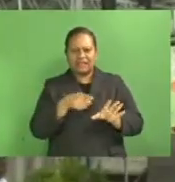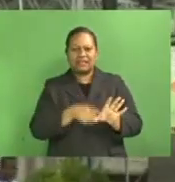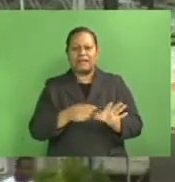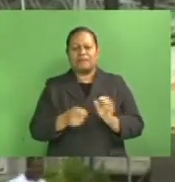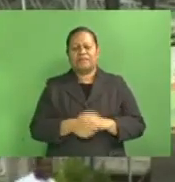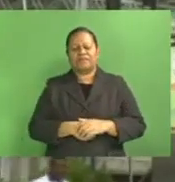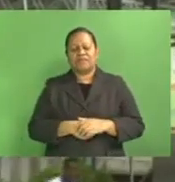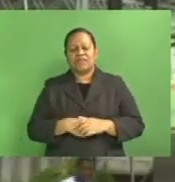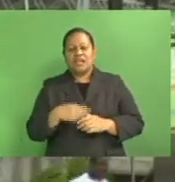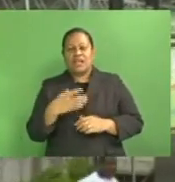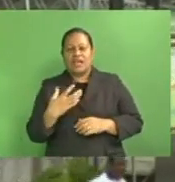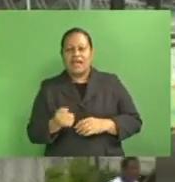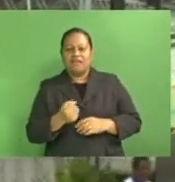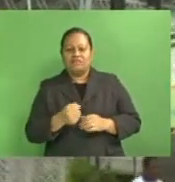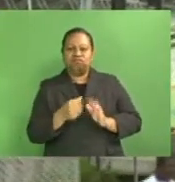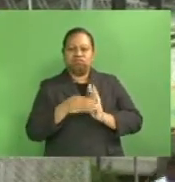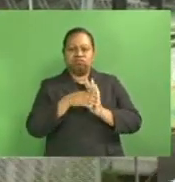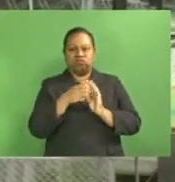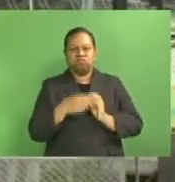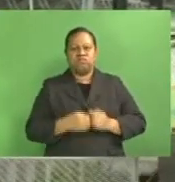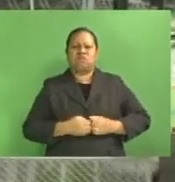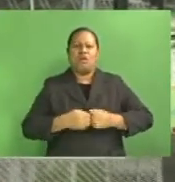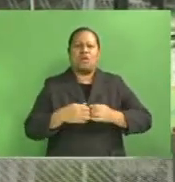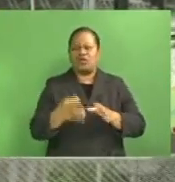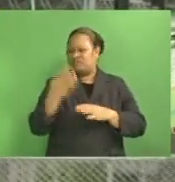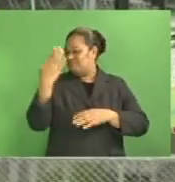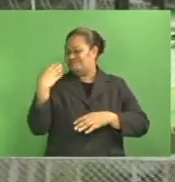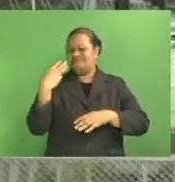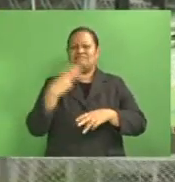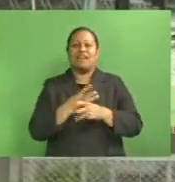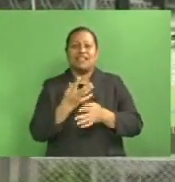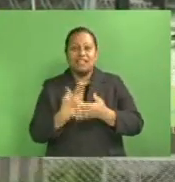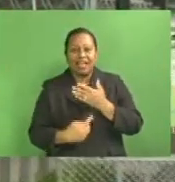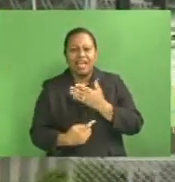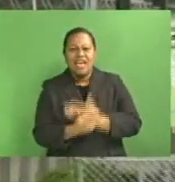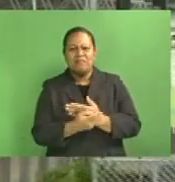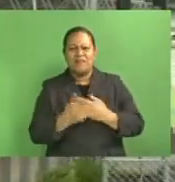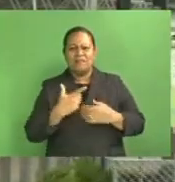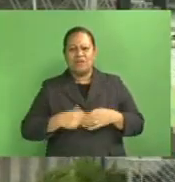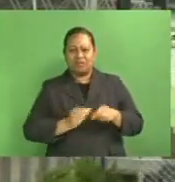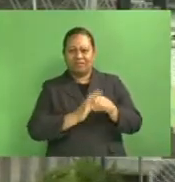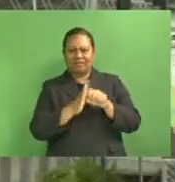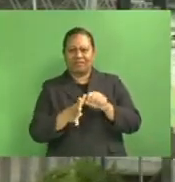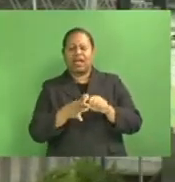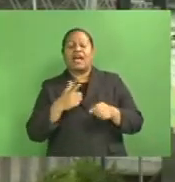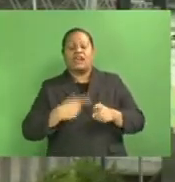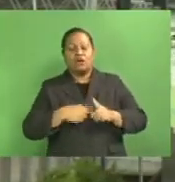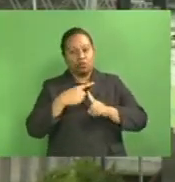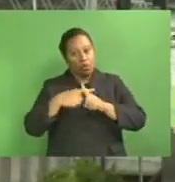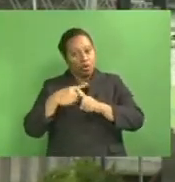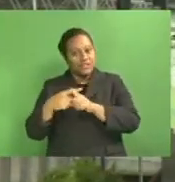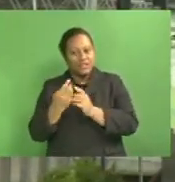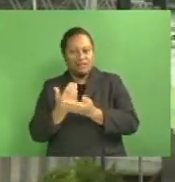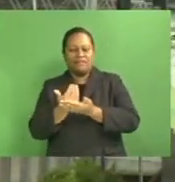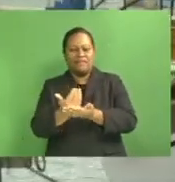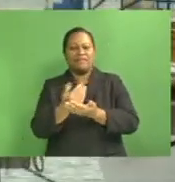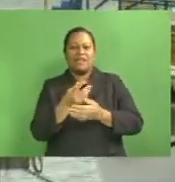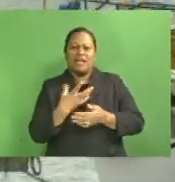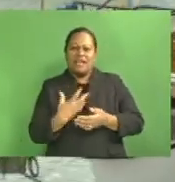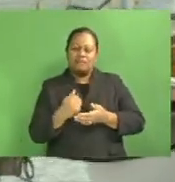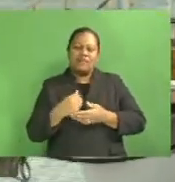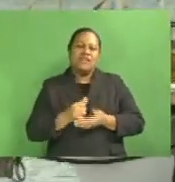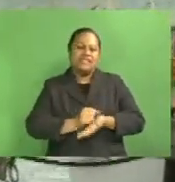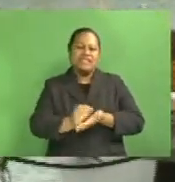Rush says while they lost a few months due to mandatory restrictions, they are positive the yachting industry will start